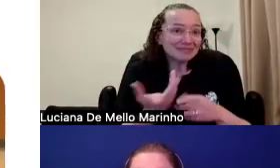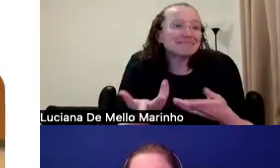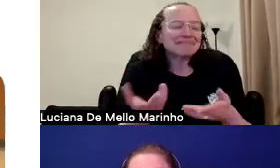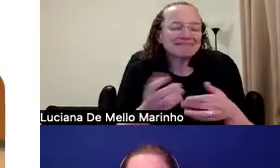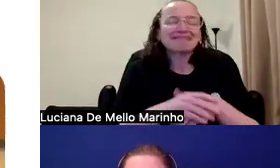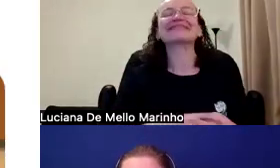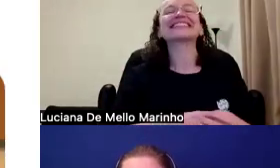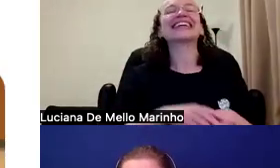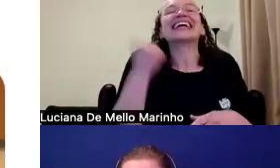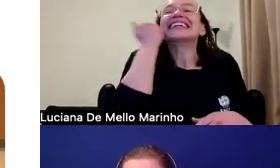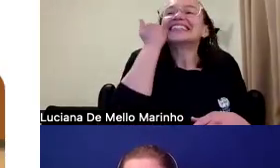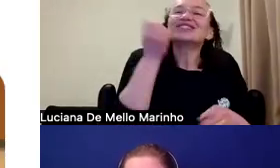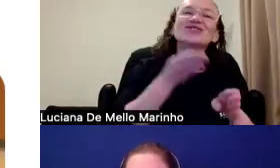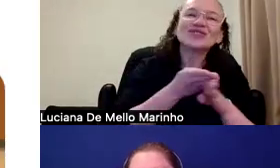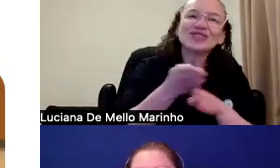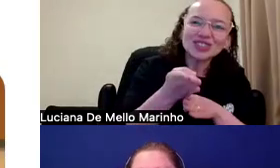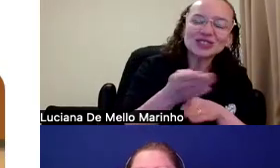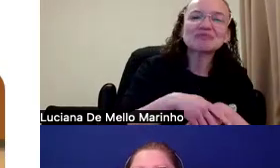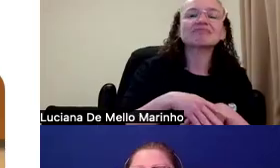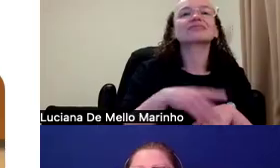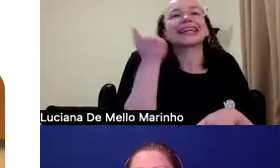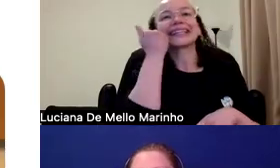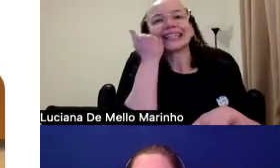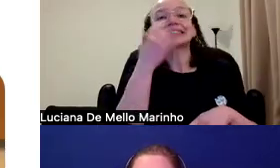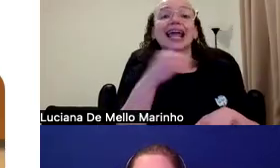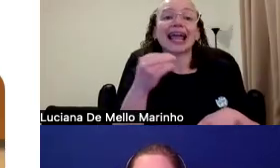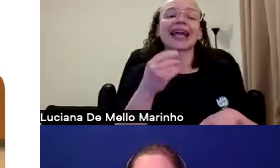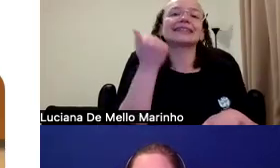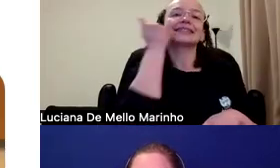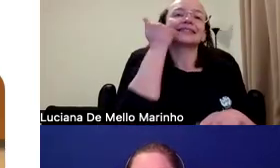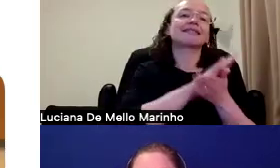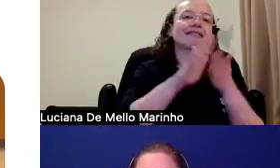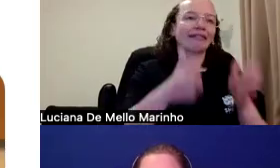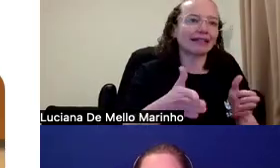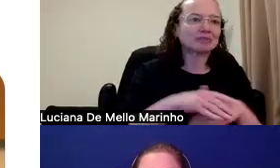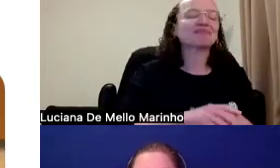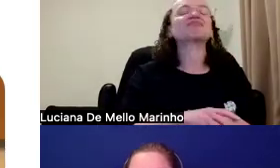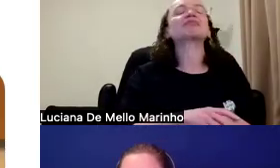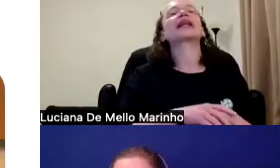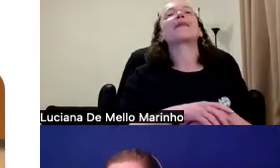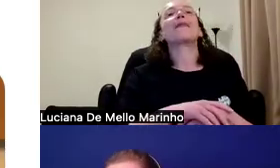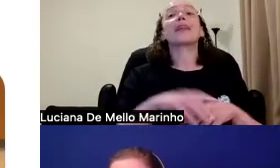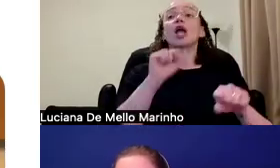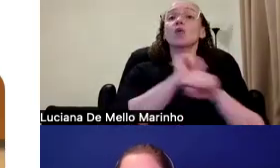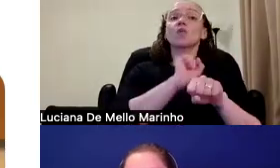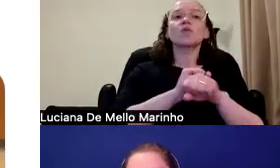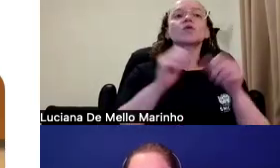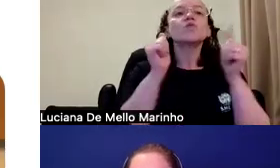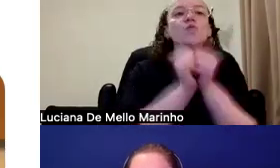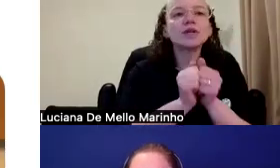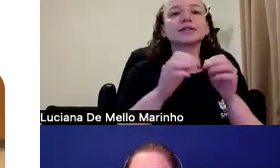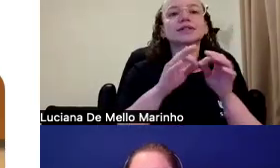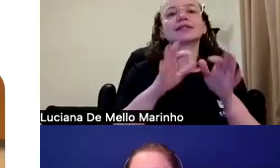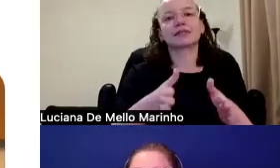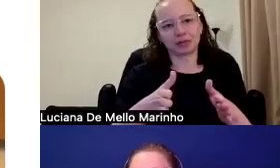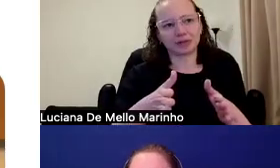with patients like myself, right? In the dentist fields, with dentists, dental hygienists, both